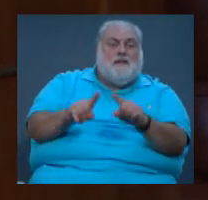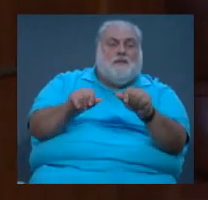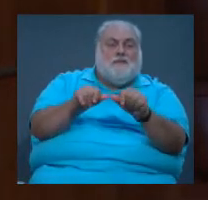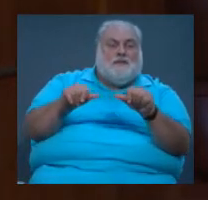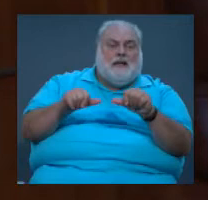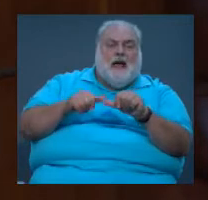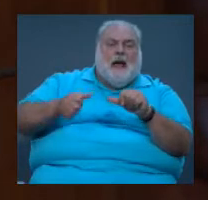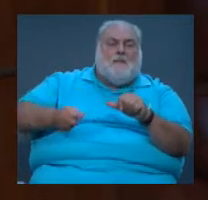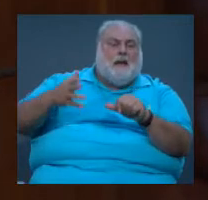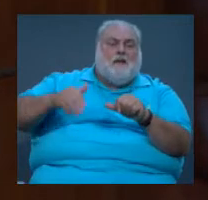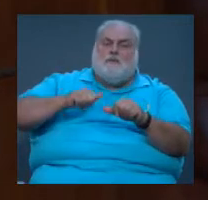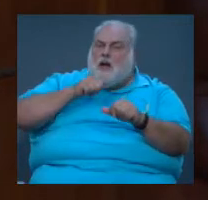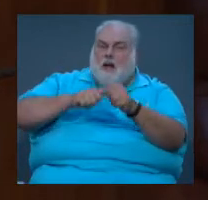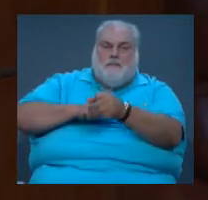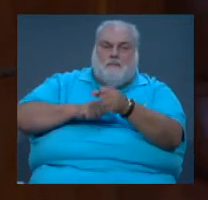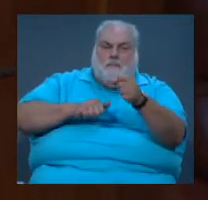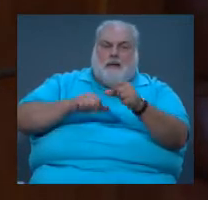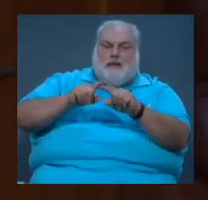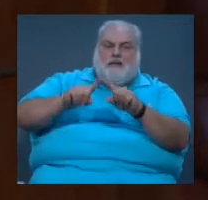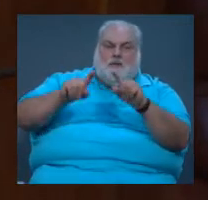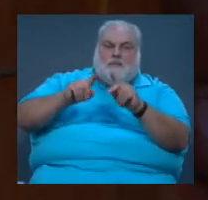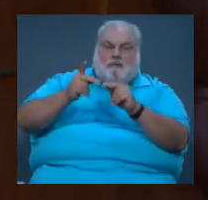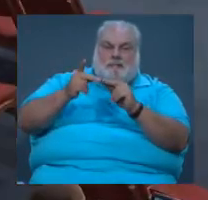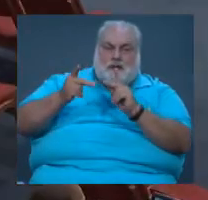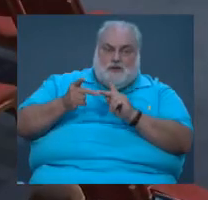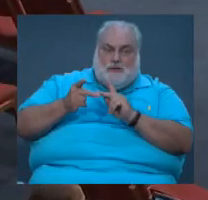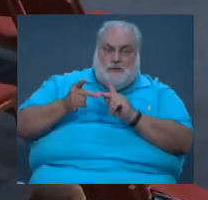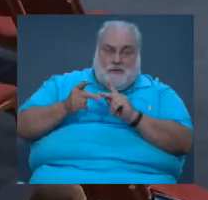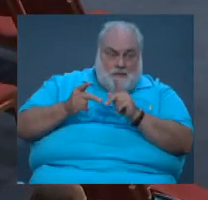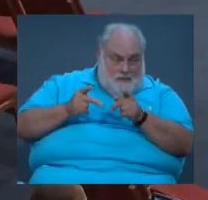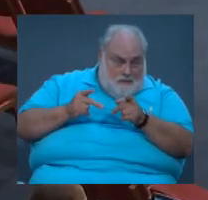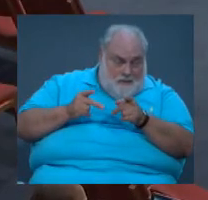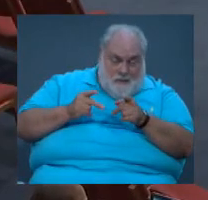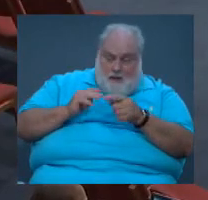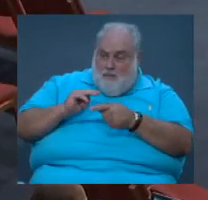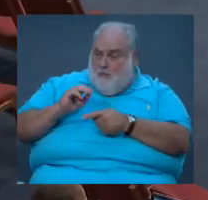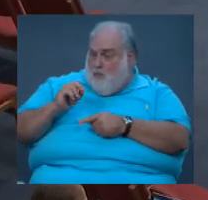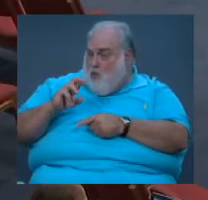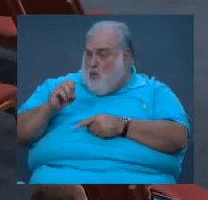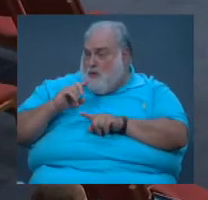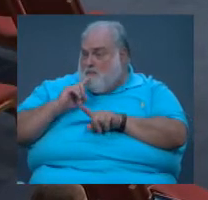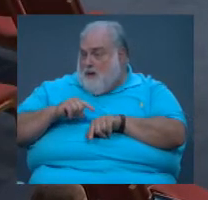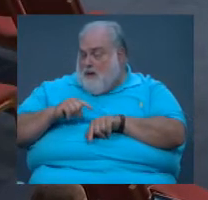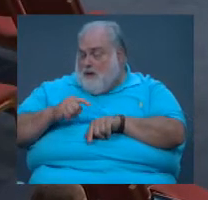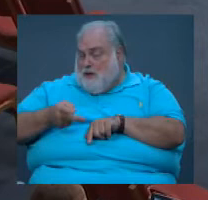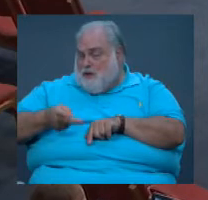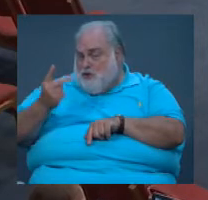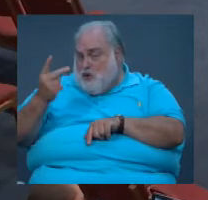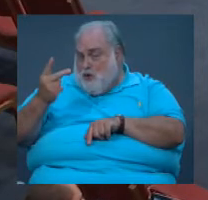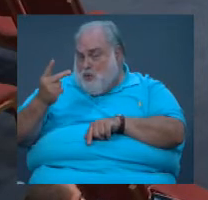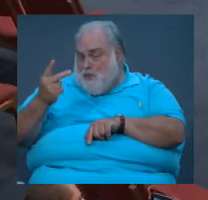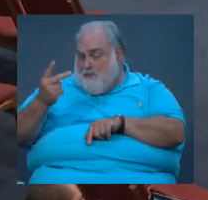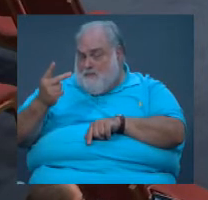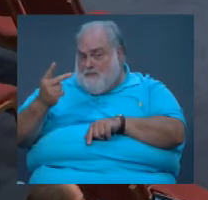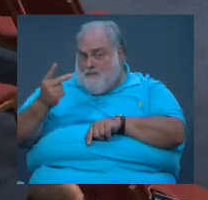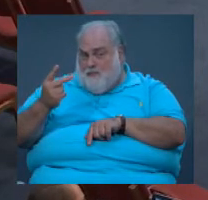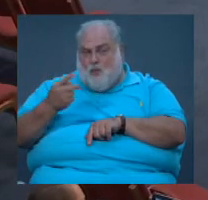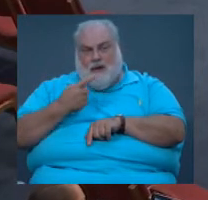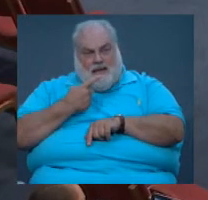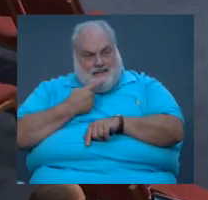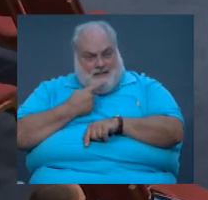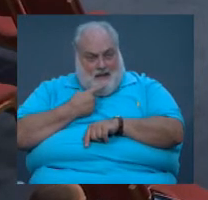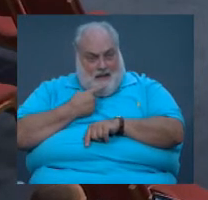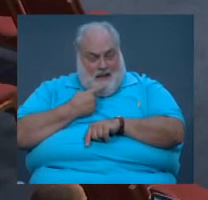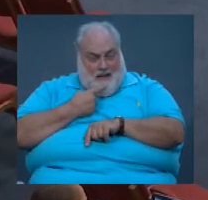not placed? Mr. Moore, can you answer? 2. 2. And when I say